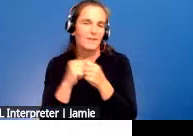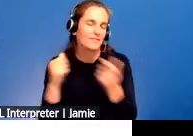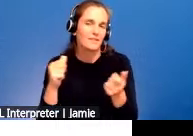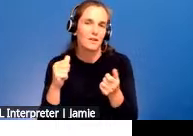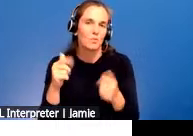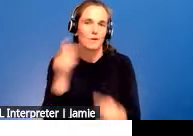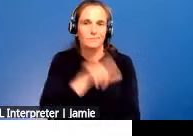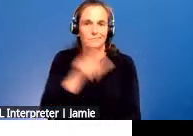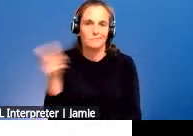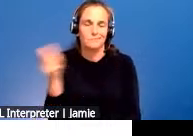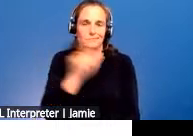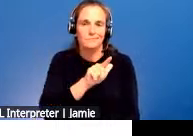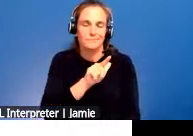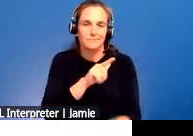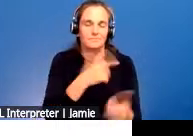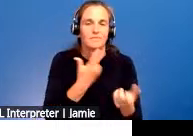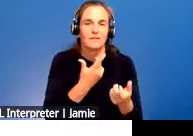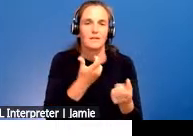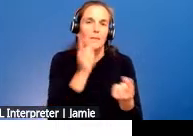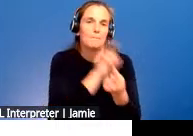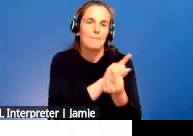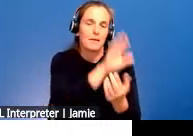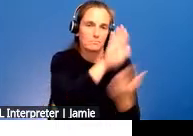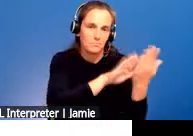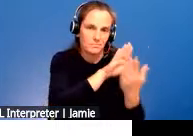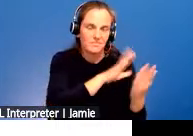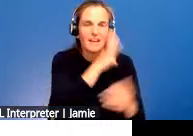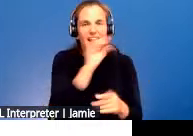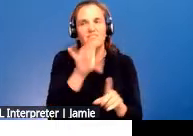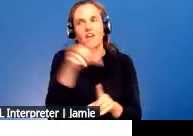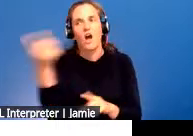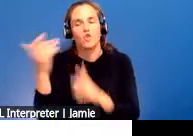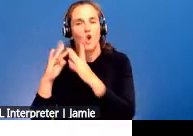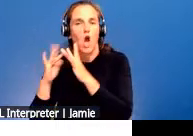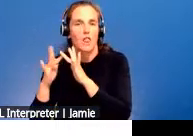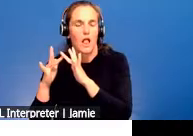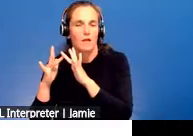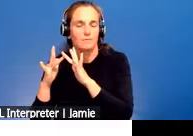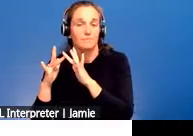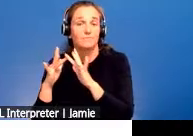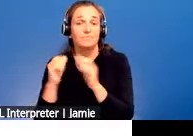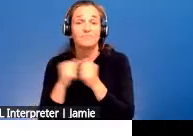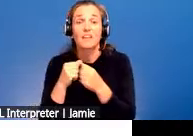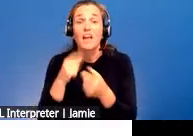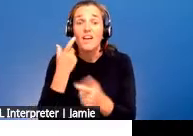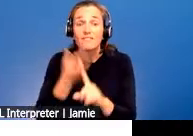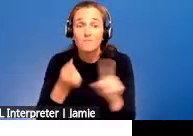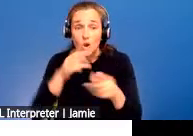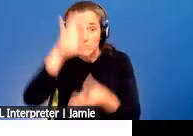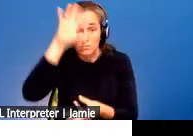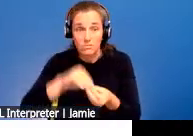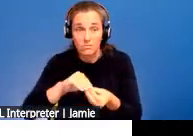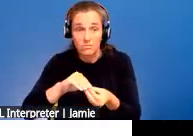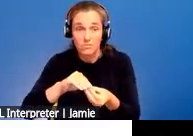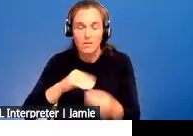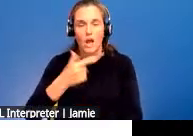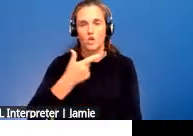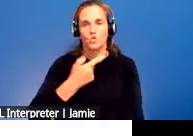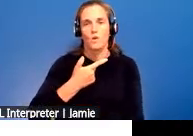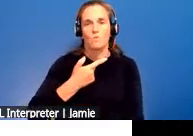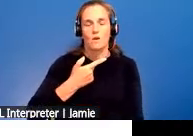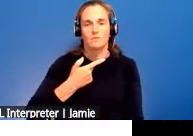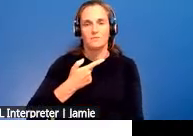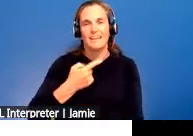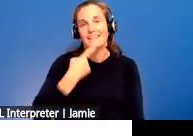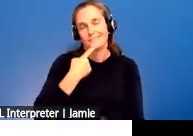person and then the other days online. And we found that out of these students, 21 of them said that they had to drop